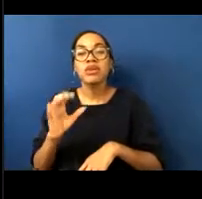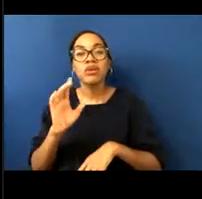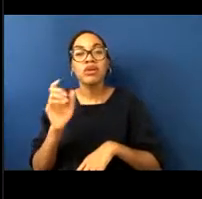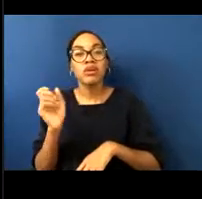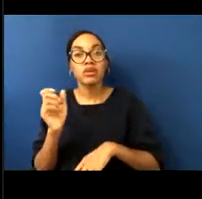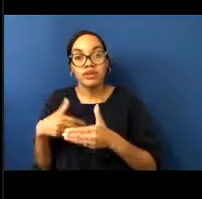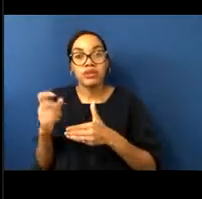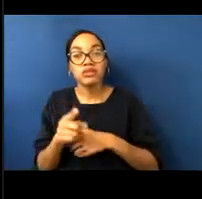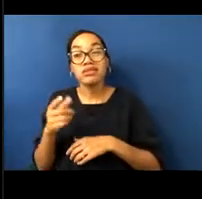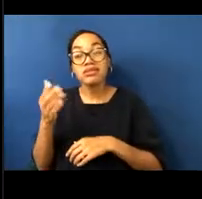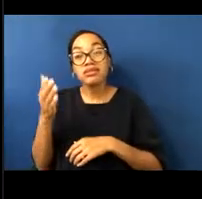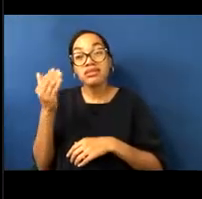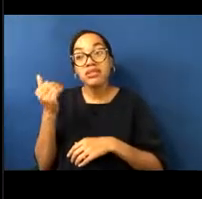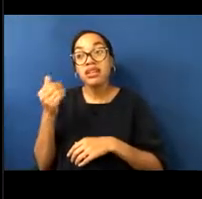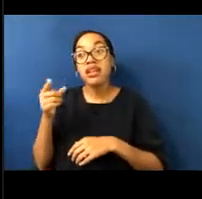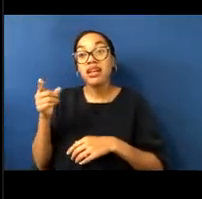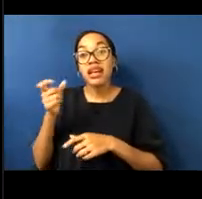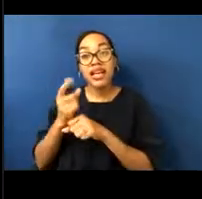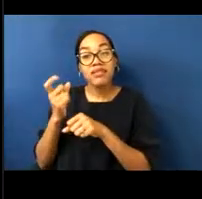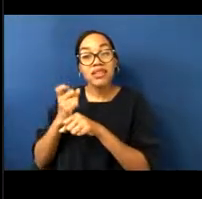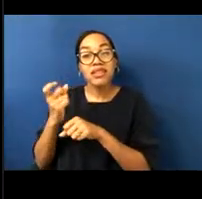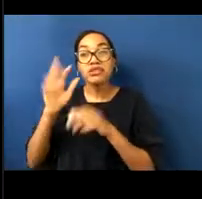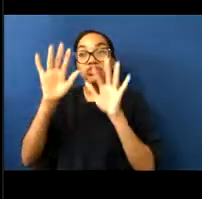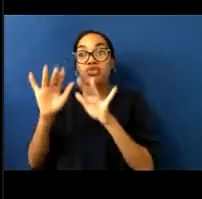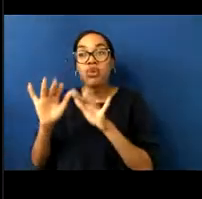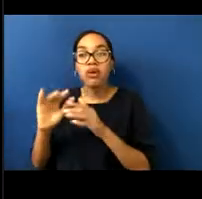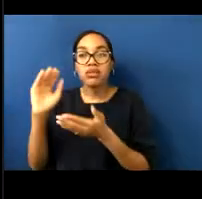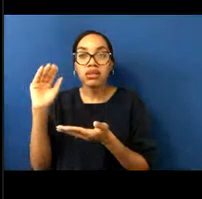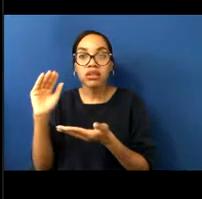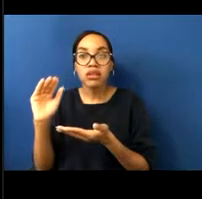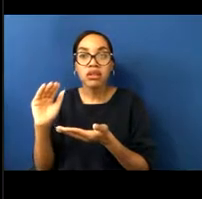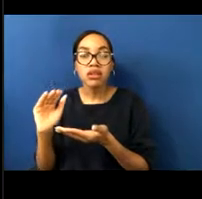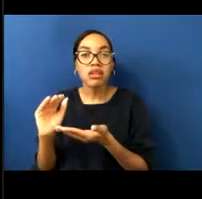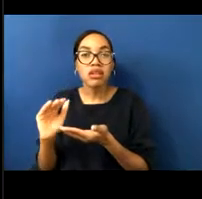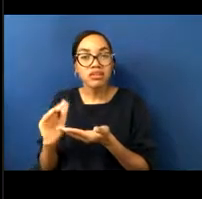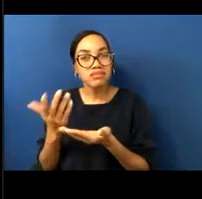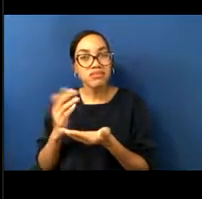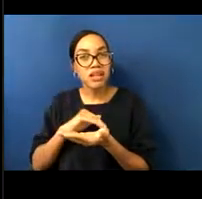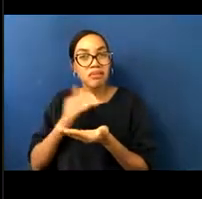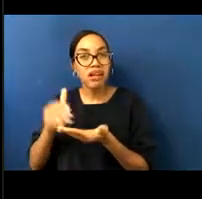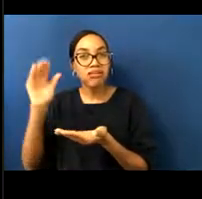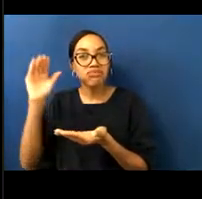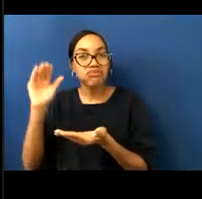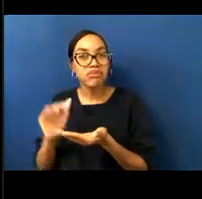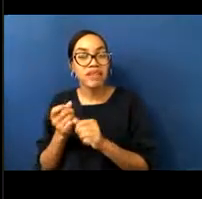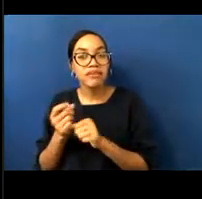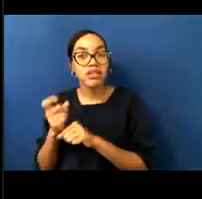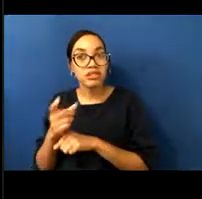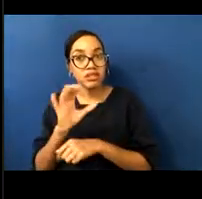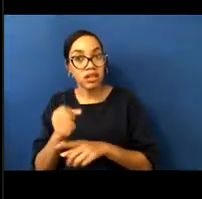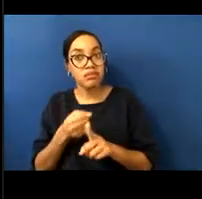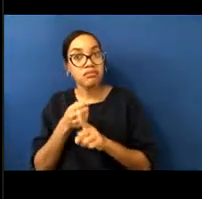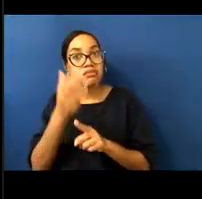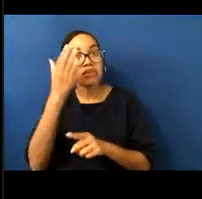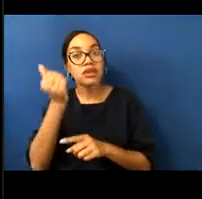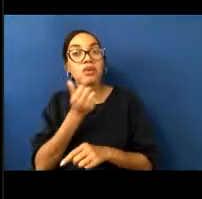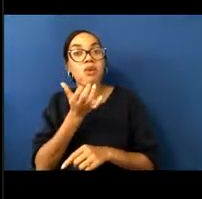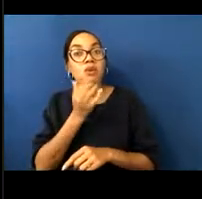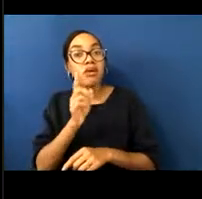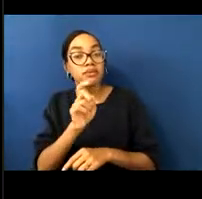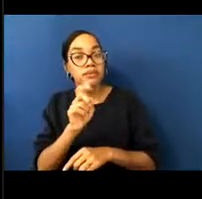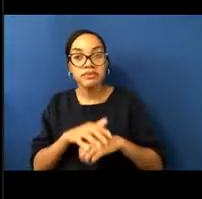warming water? And Theodore asked that. So I guess that question is relative to where you're located. Because